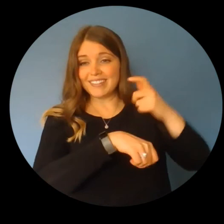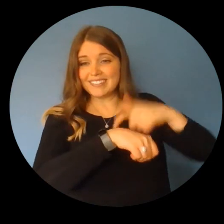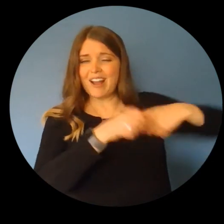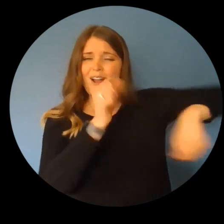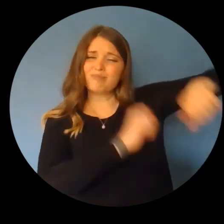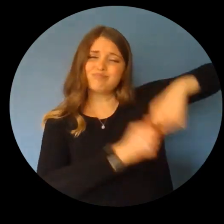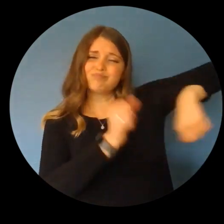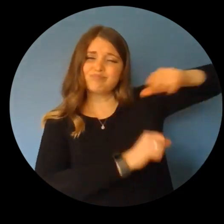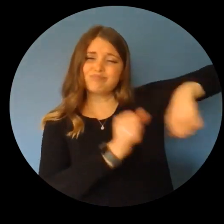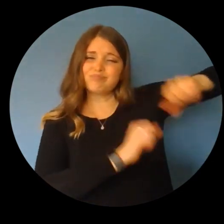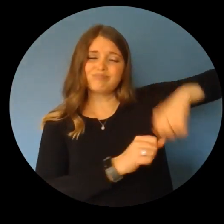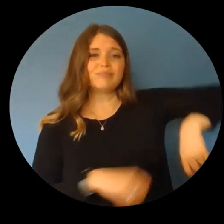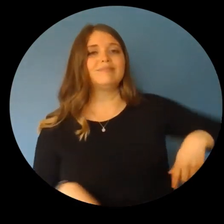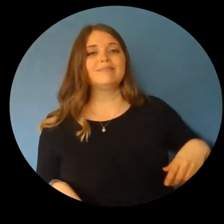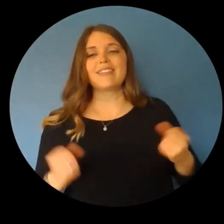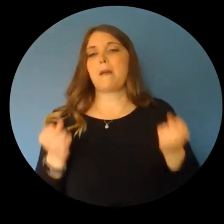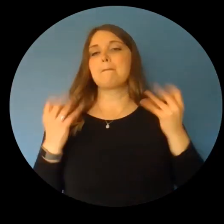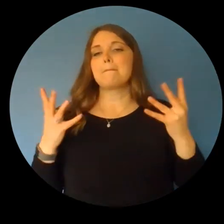to fill buckets.